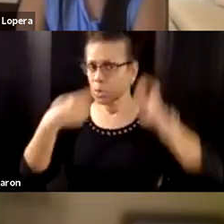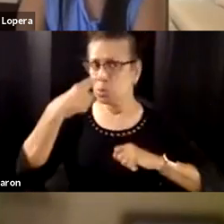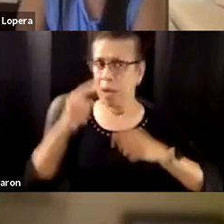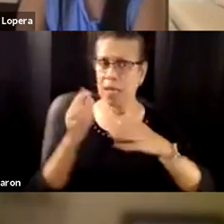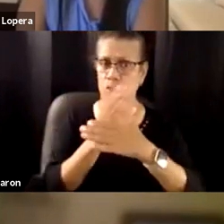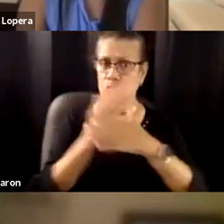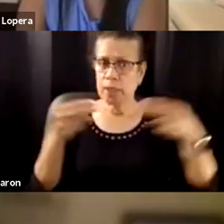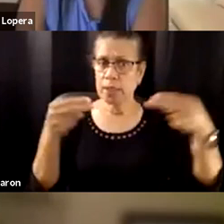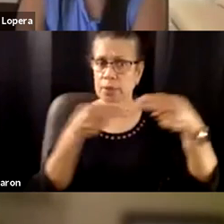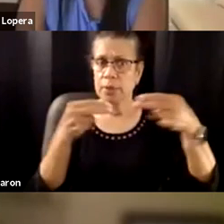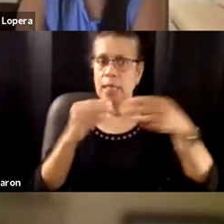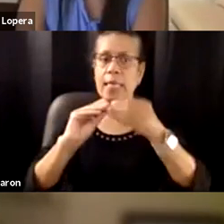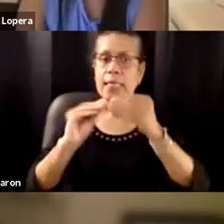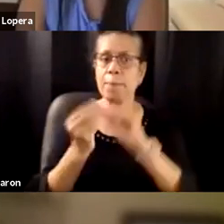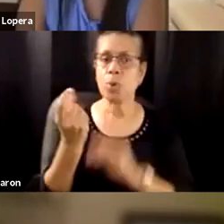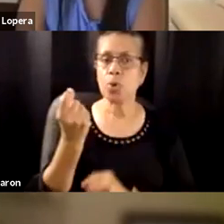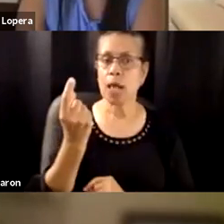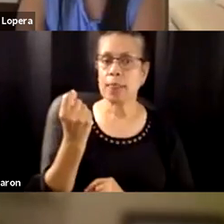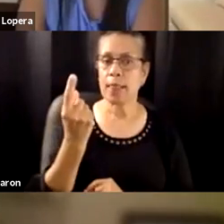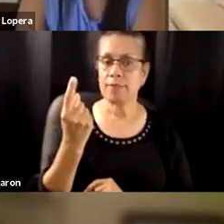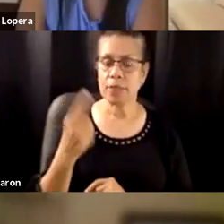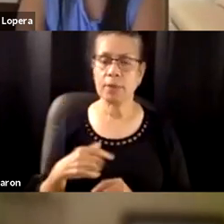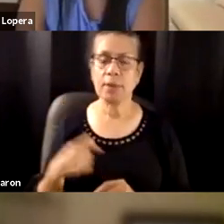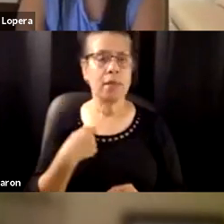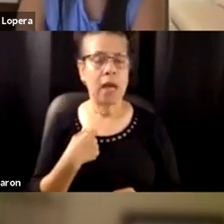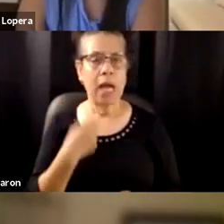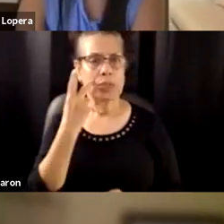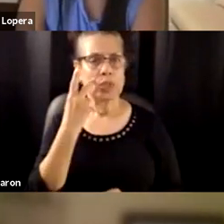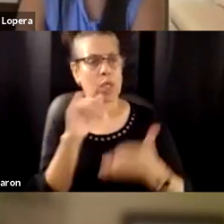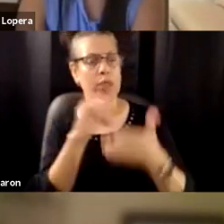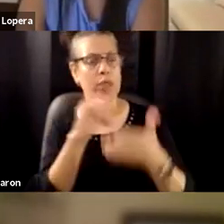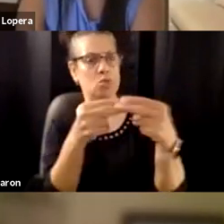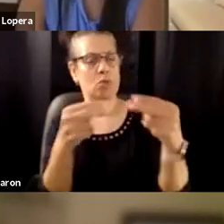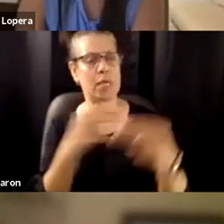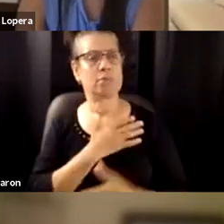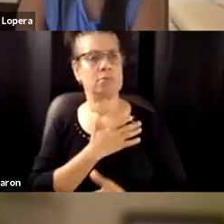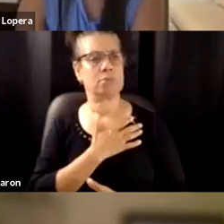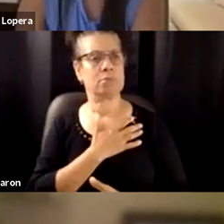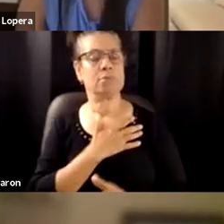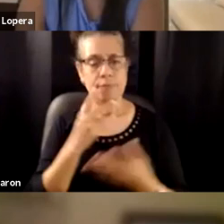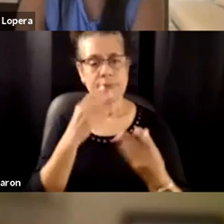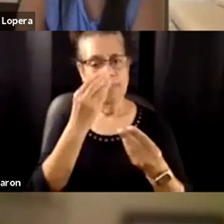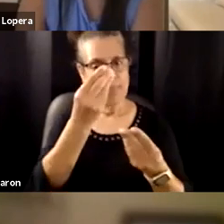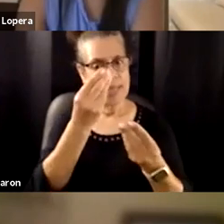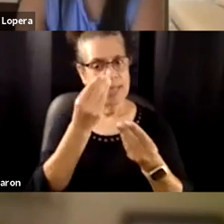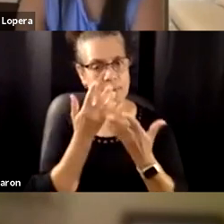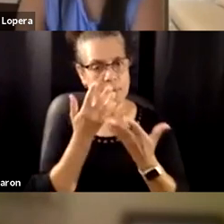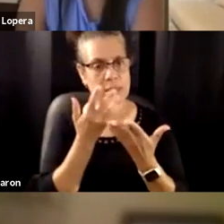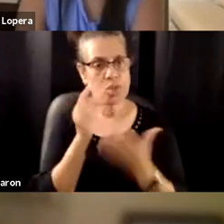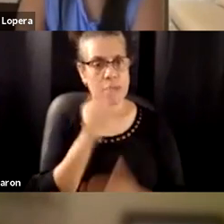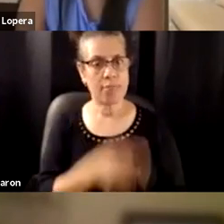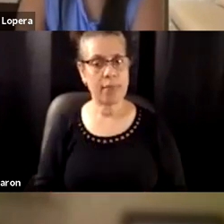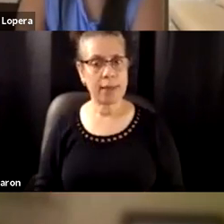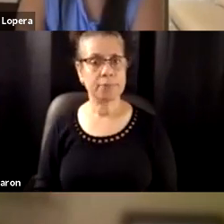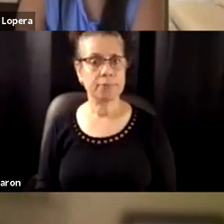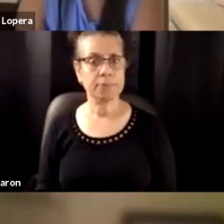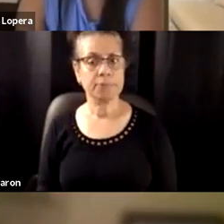slide i was really i was particularly struck by that slide and the information that it contained and just